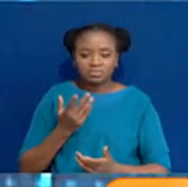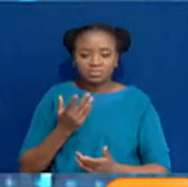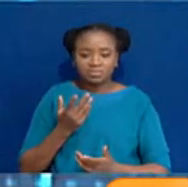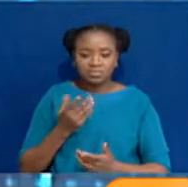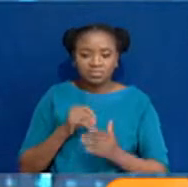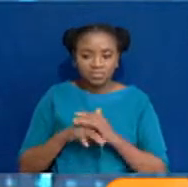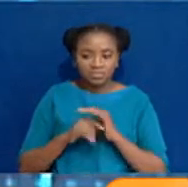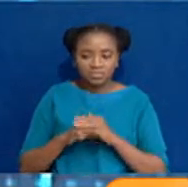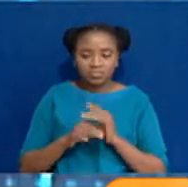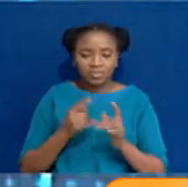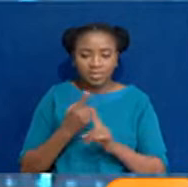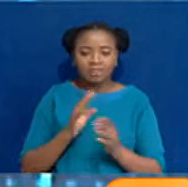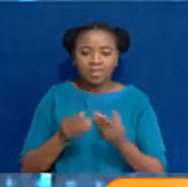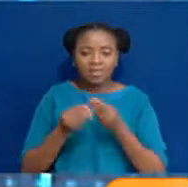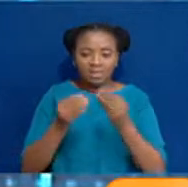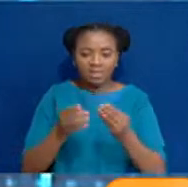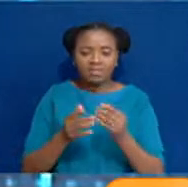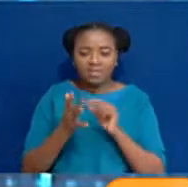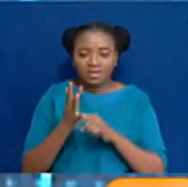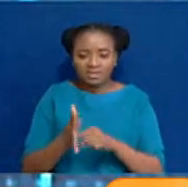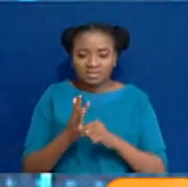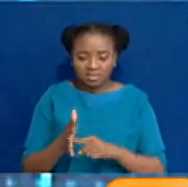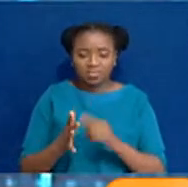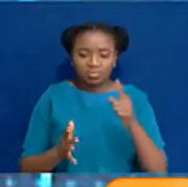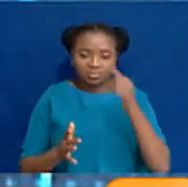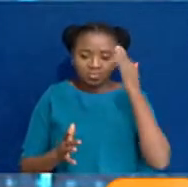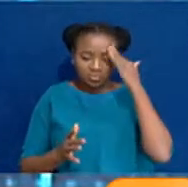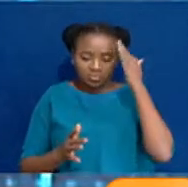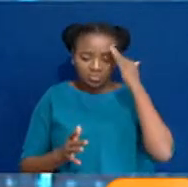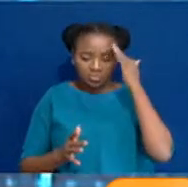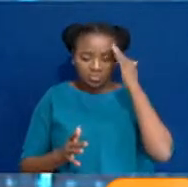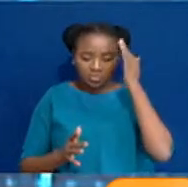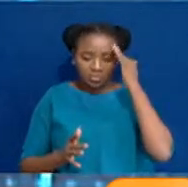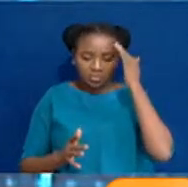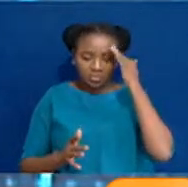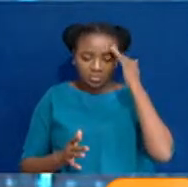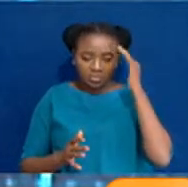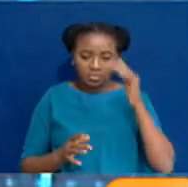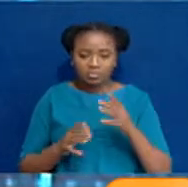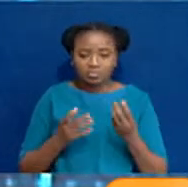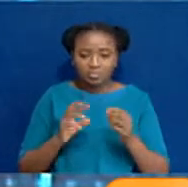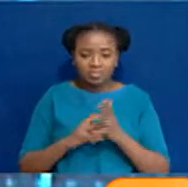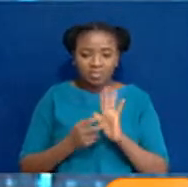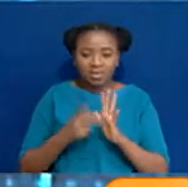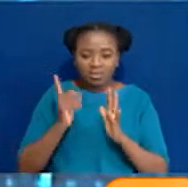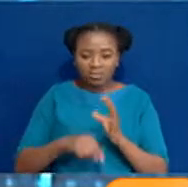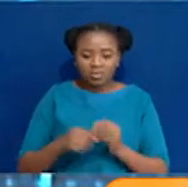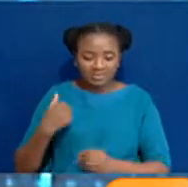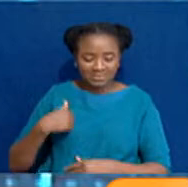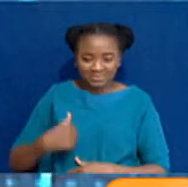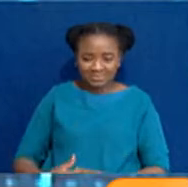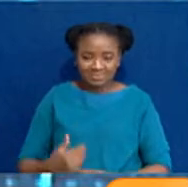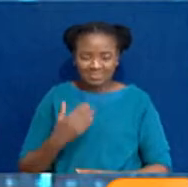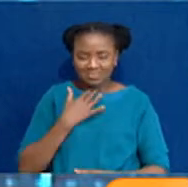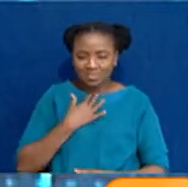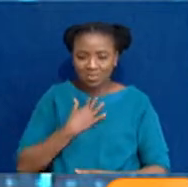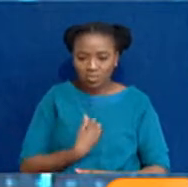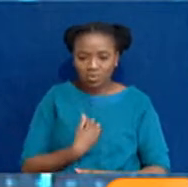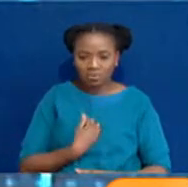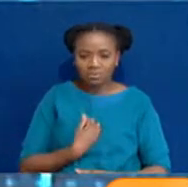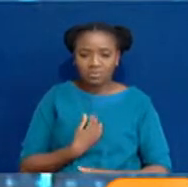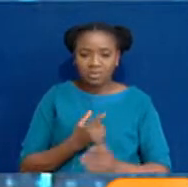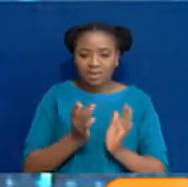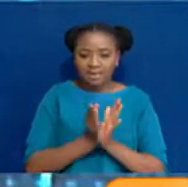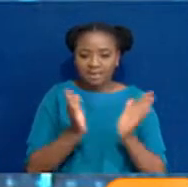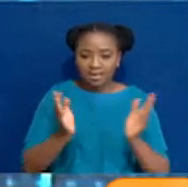I'm just giving you an example for purposes of illustration. Yeah. So I don't really want the public, and specifically the